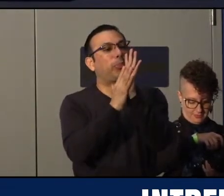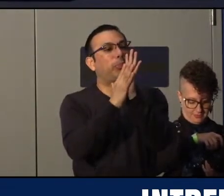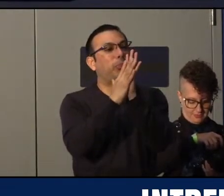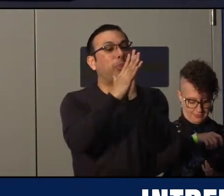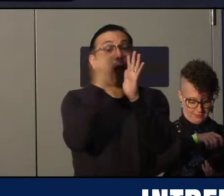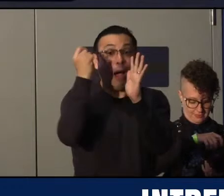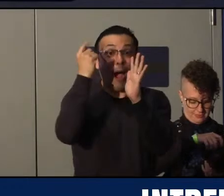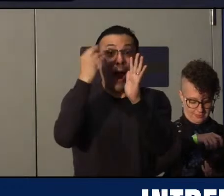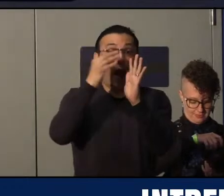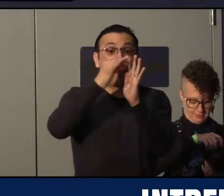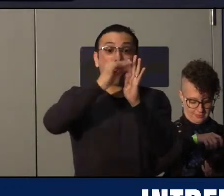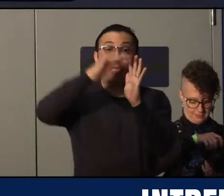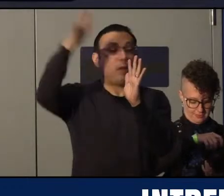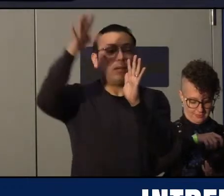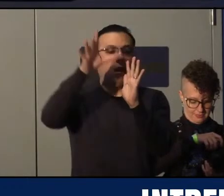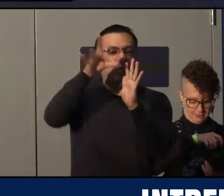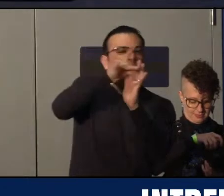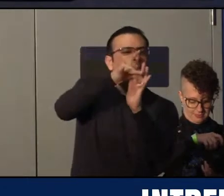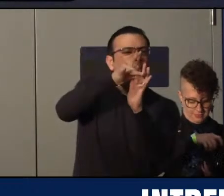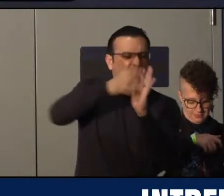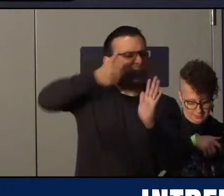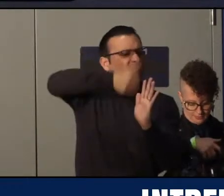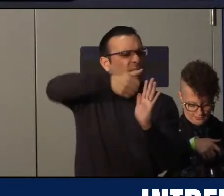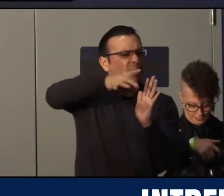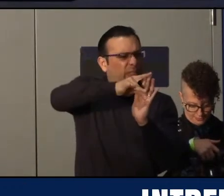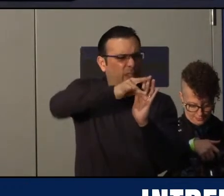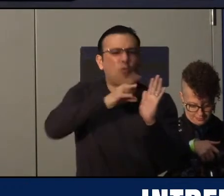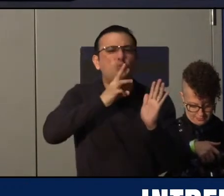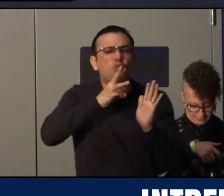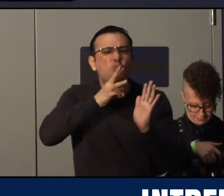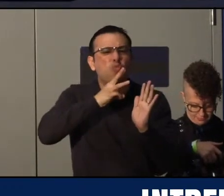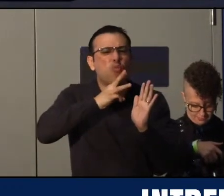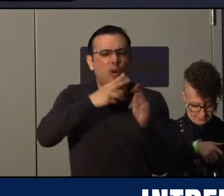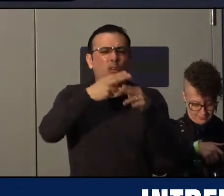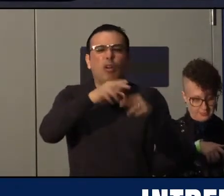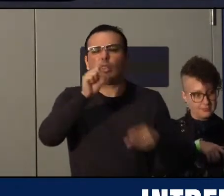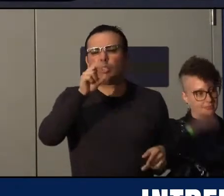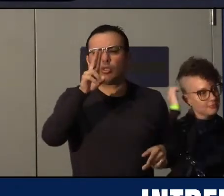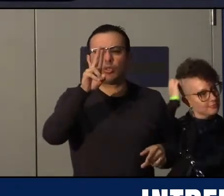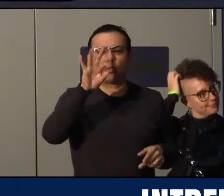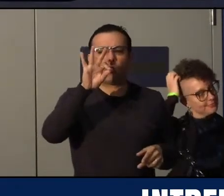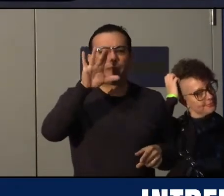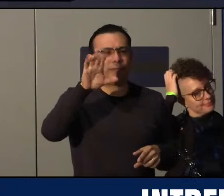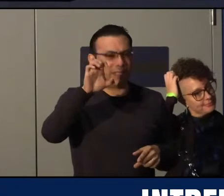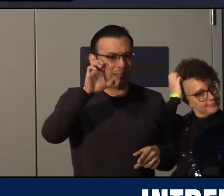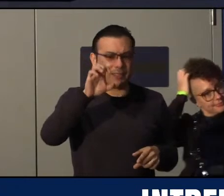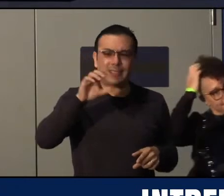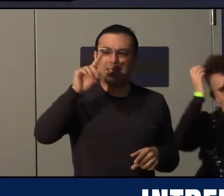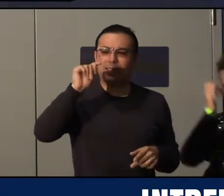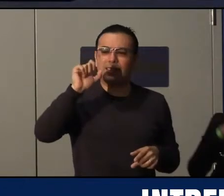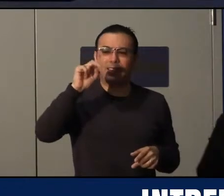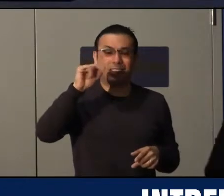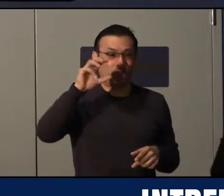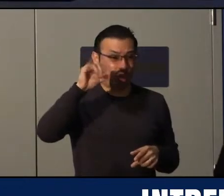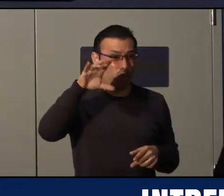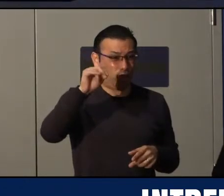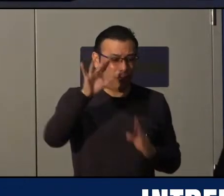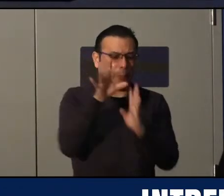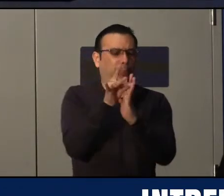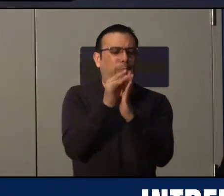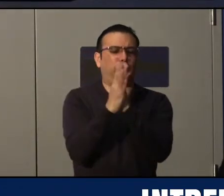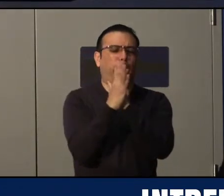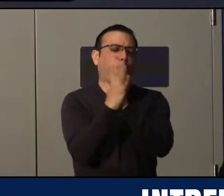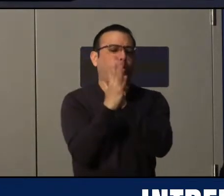and then you go and you swirl it into your watercolor, and again, surface tension will hold it there, and then you can go to your canvas and paint it